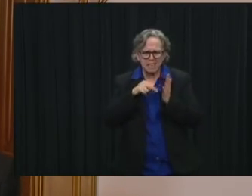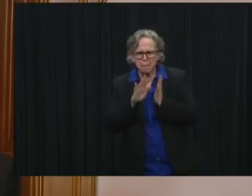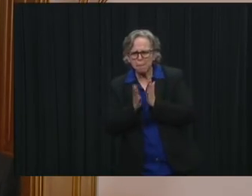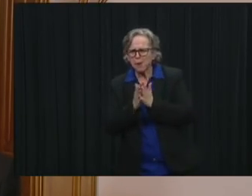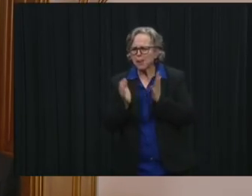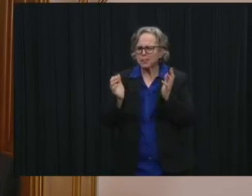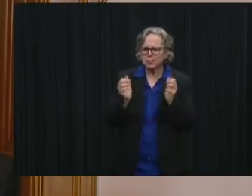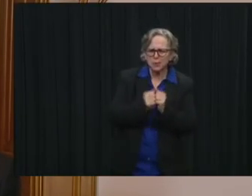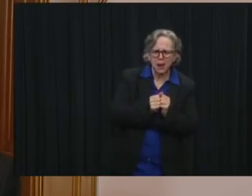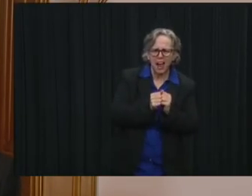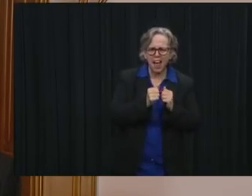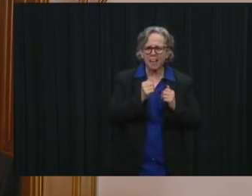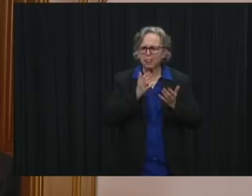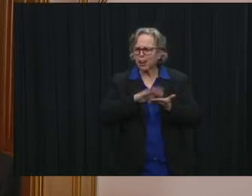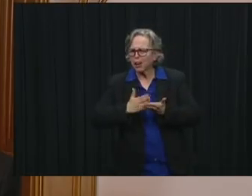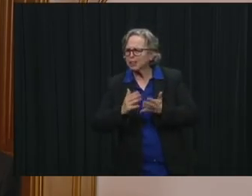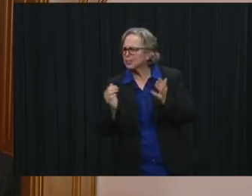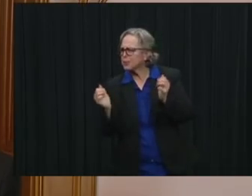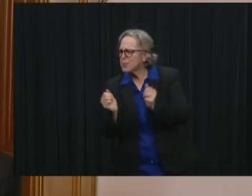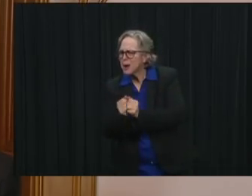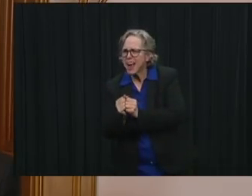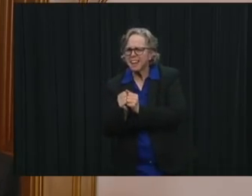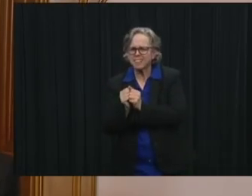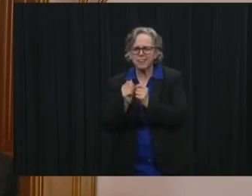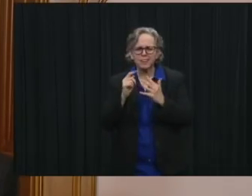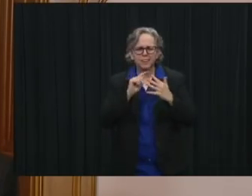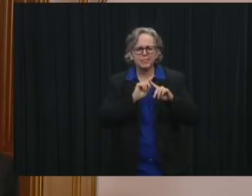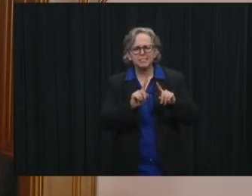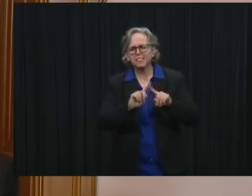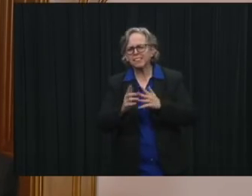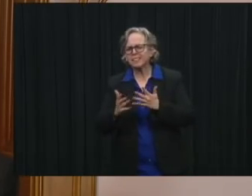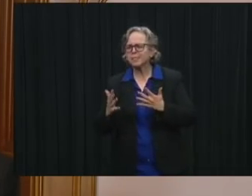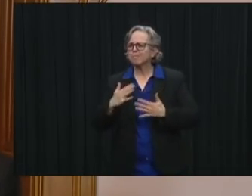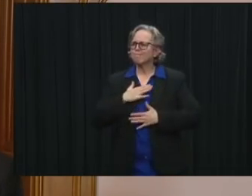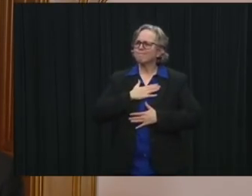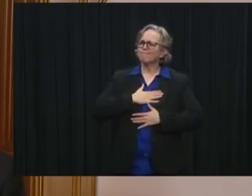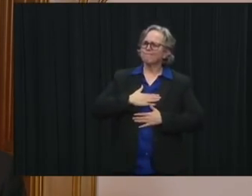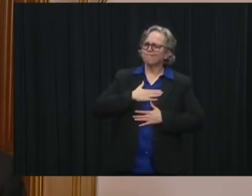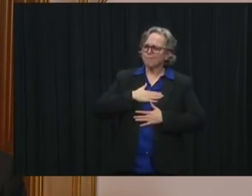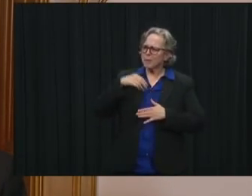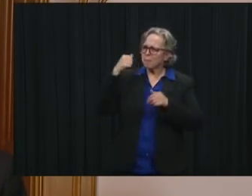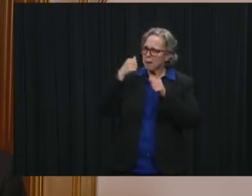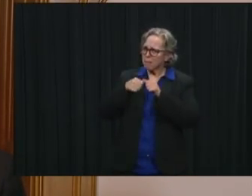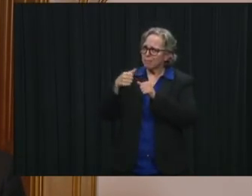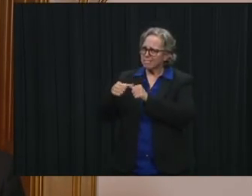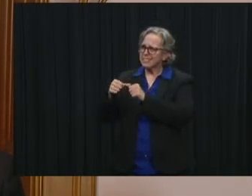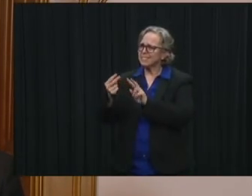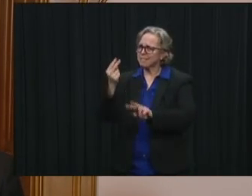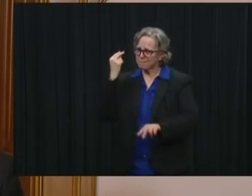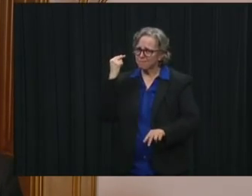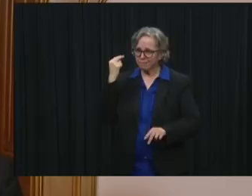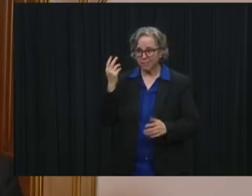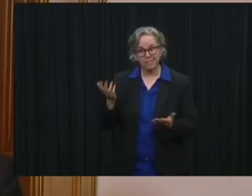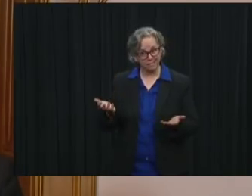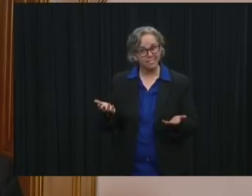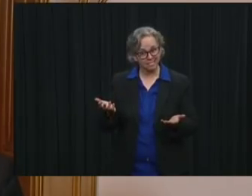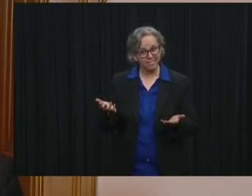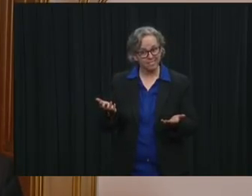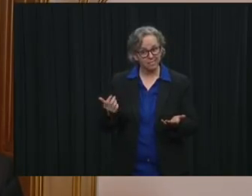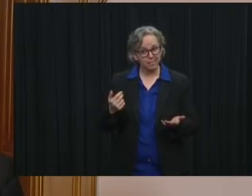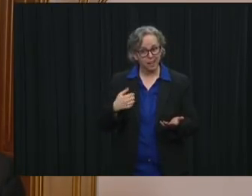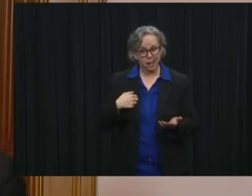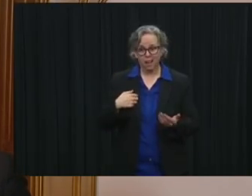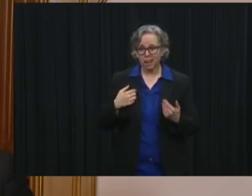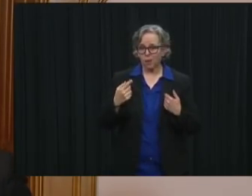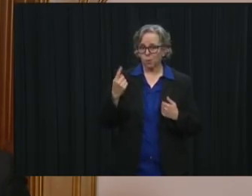cooked together, and we just had all sorts of great memories. I have one grandson who's decided to cook his way through